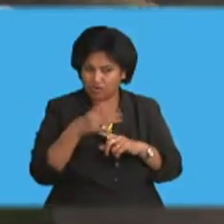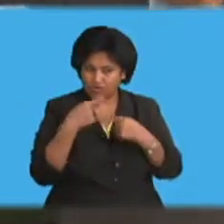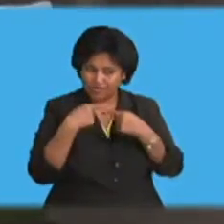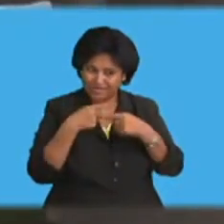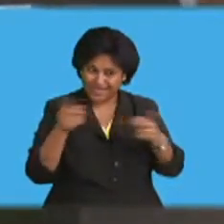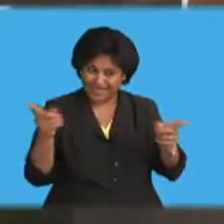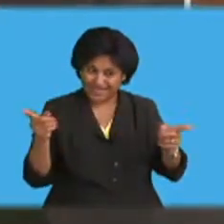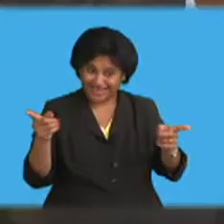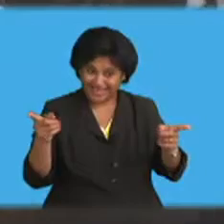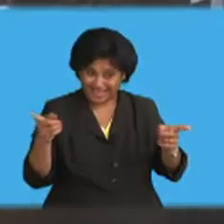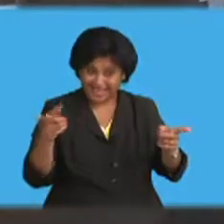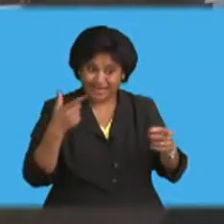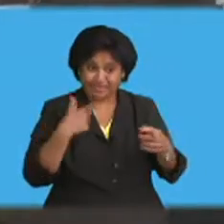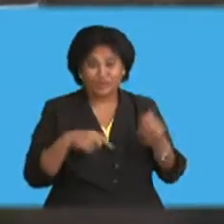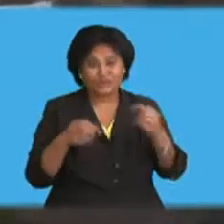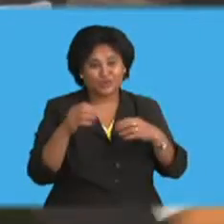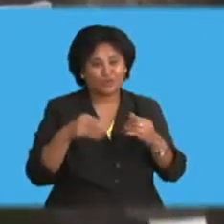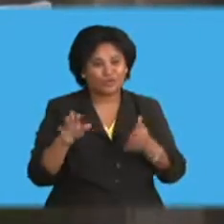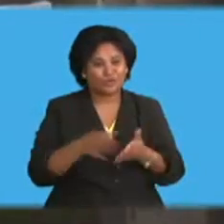this contributes to butter as well.